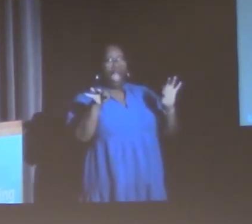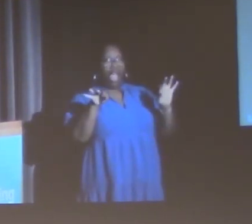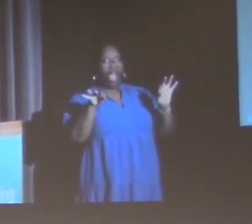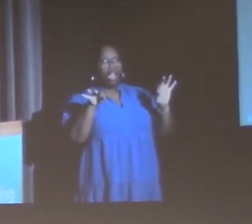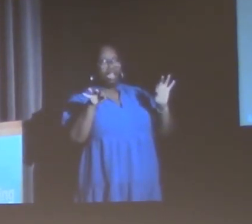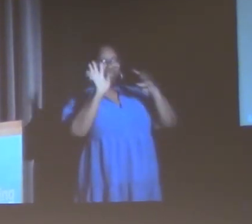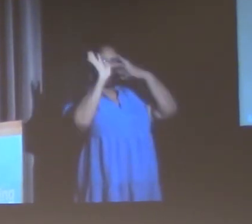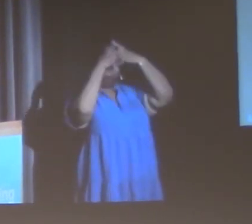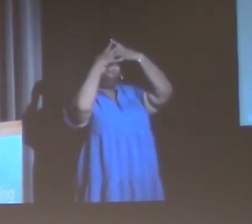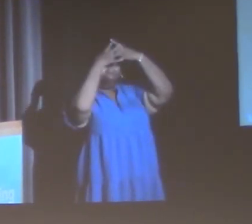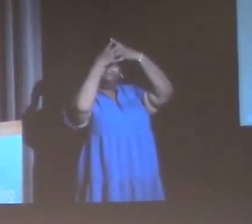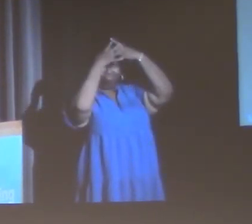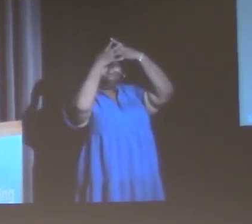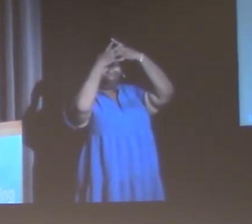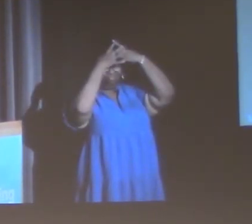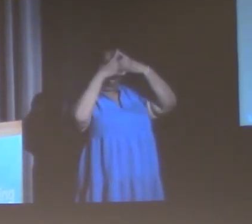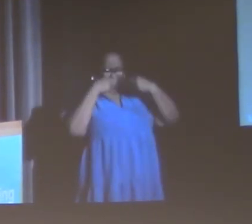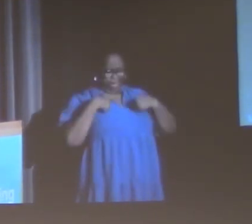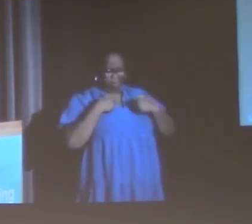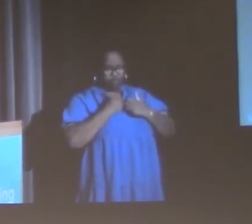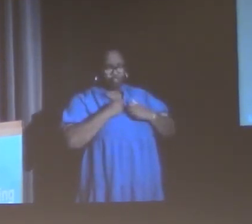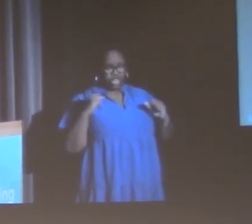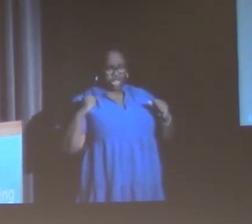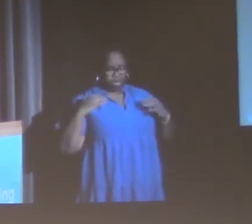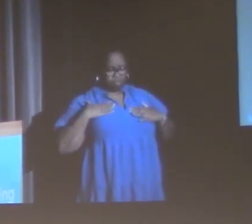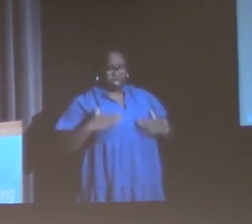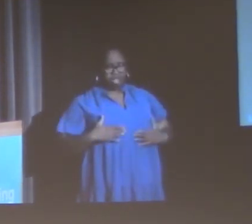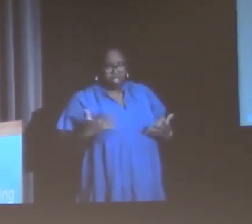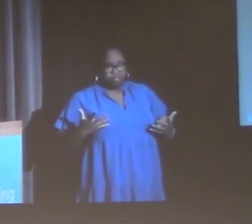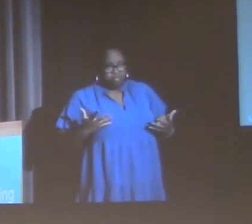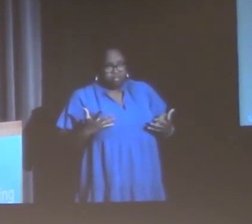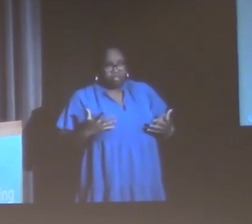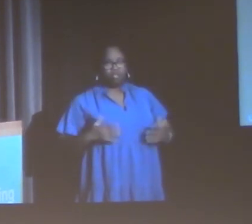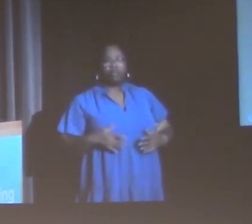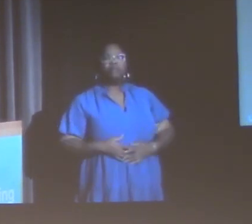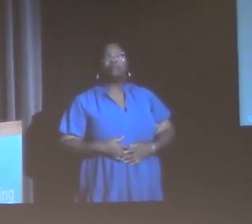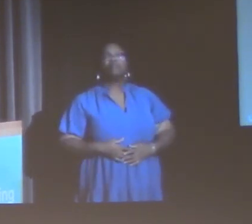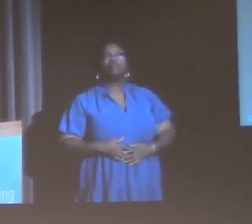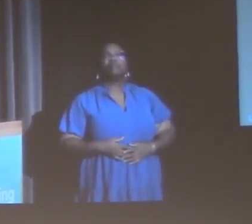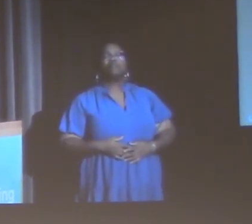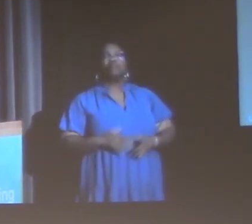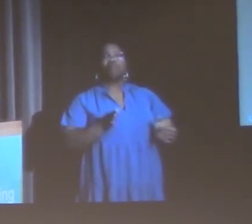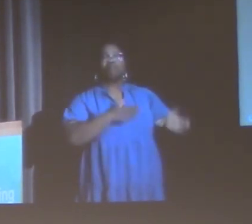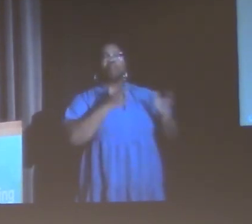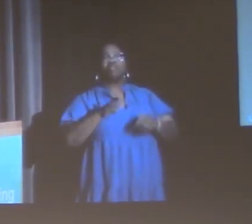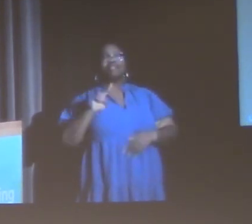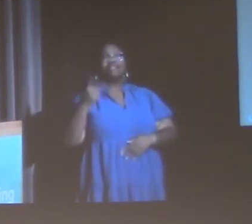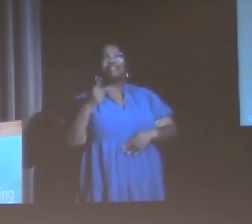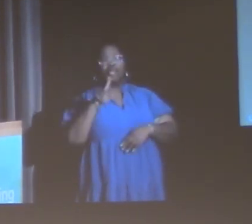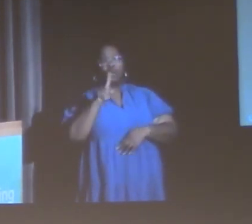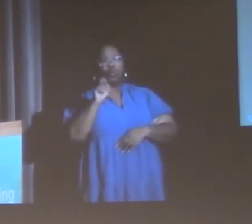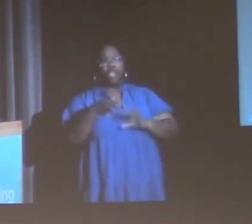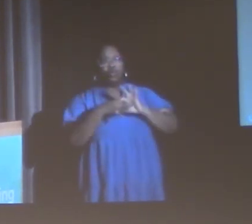and you spoke, you said in this second question that in terms of the power dynamic that